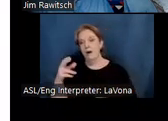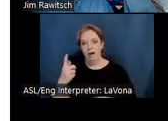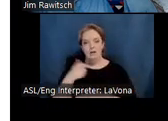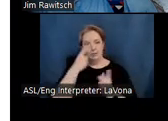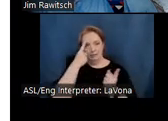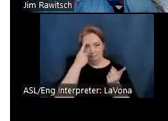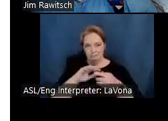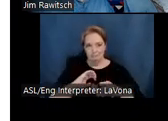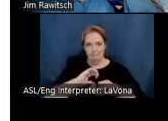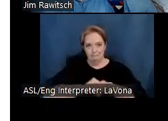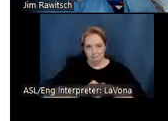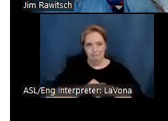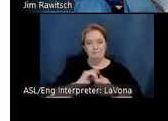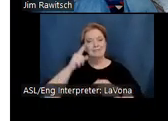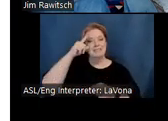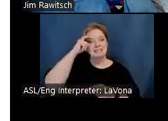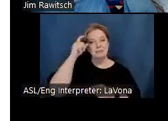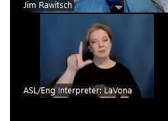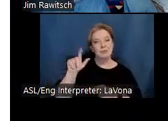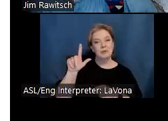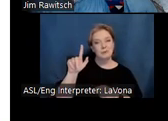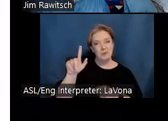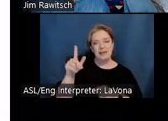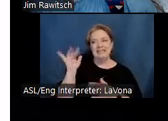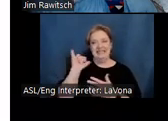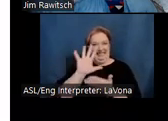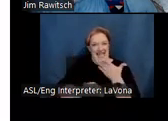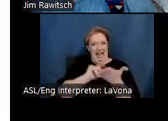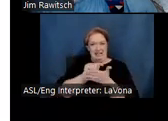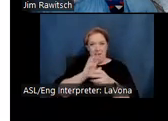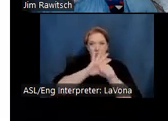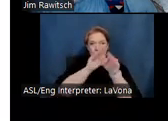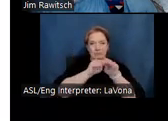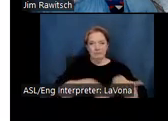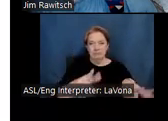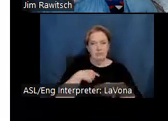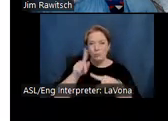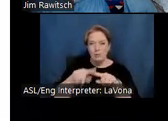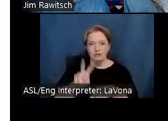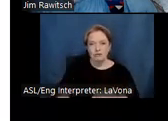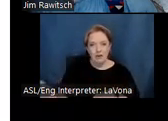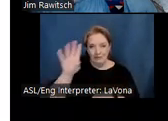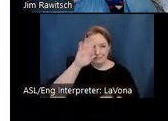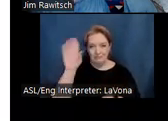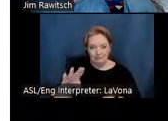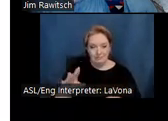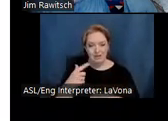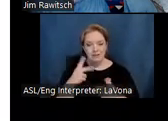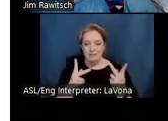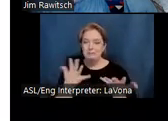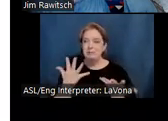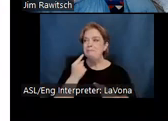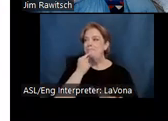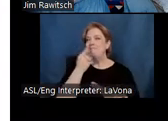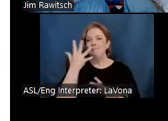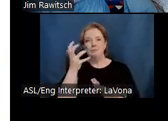in the summer of 2021, a time when travel was limited due to the COVID-19 pandemic. Longing for adventure, we found